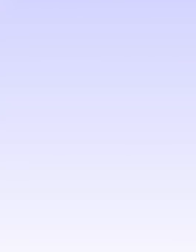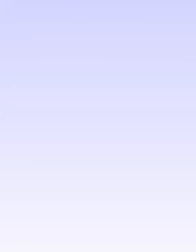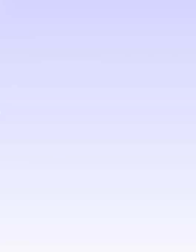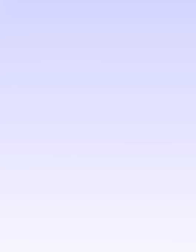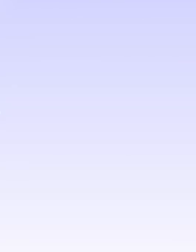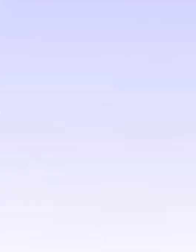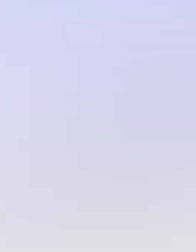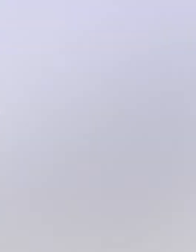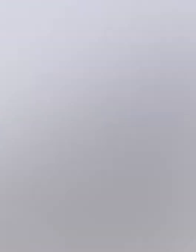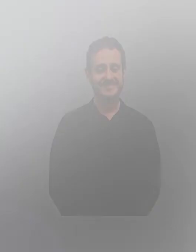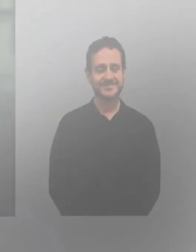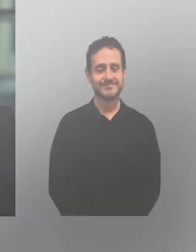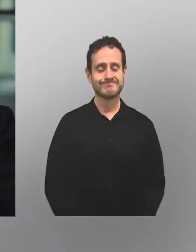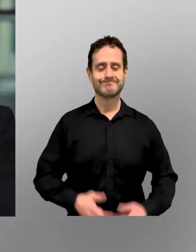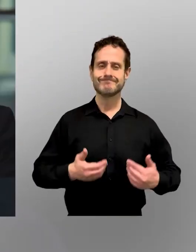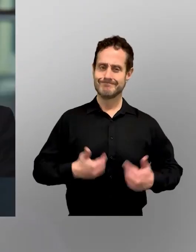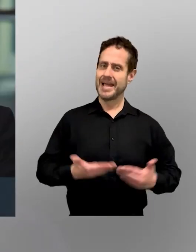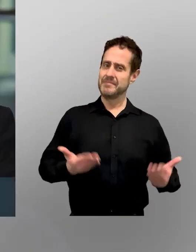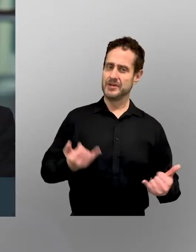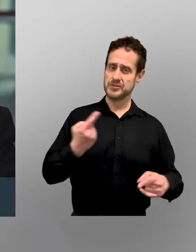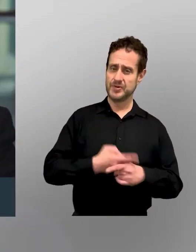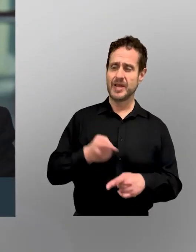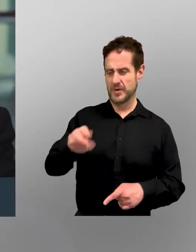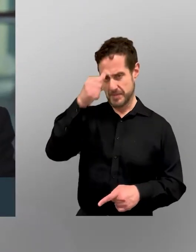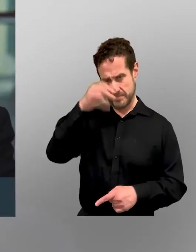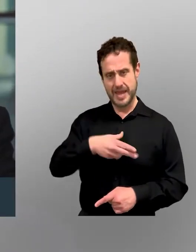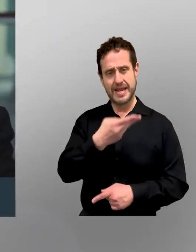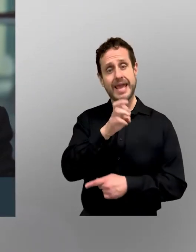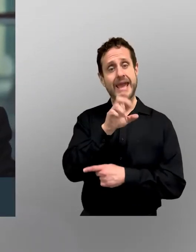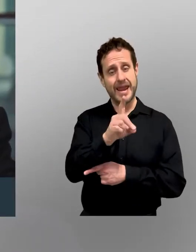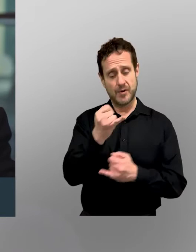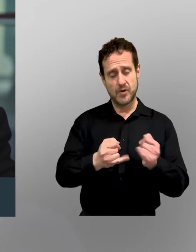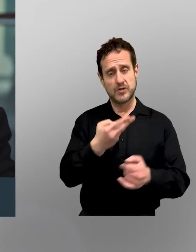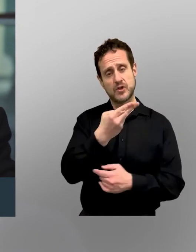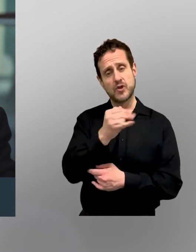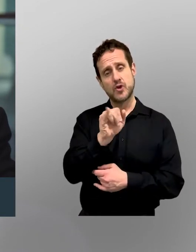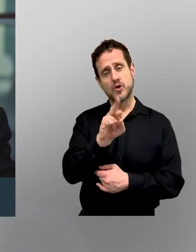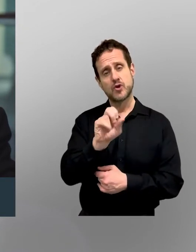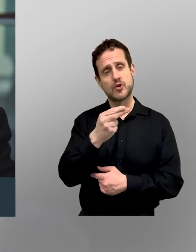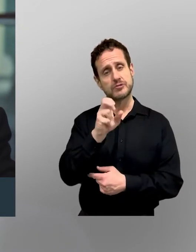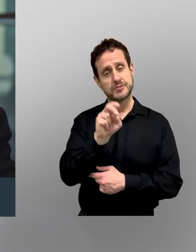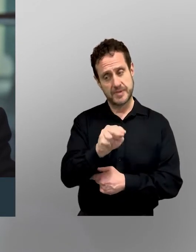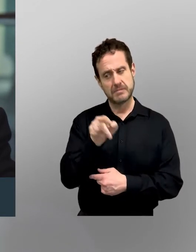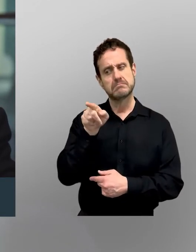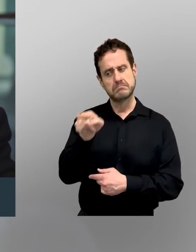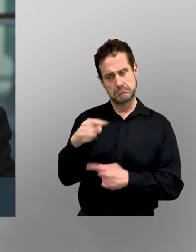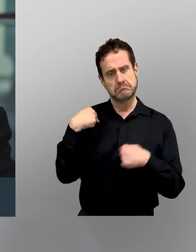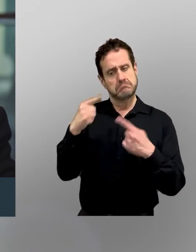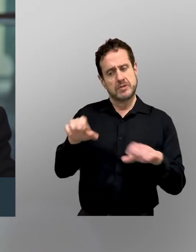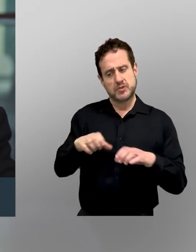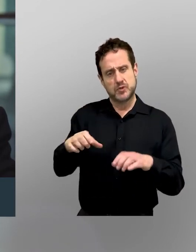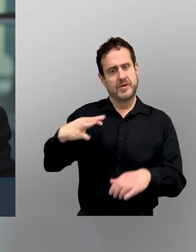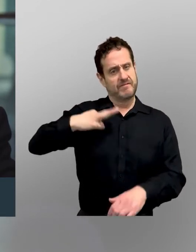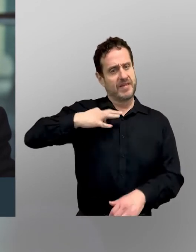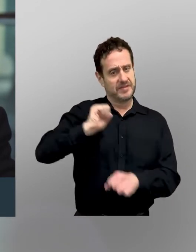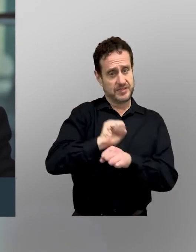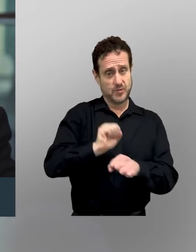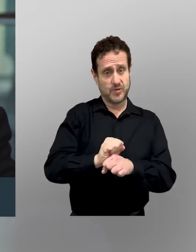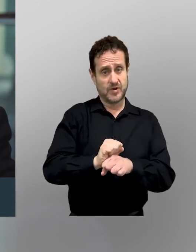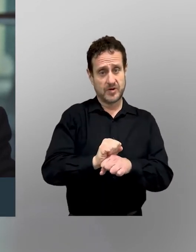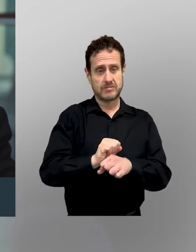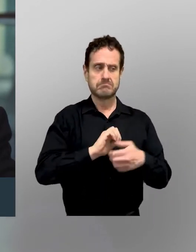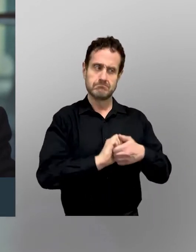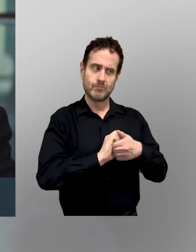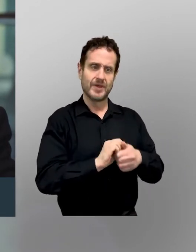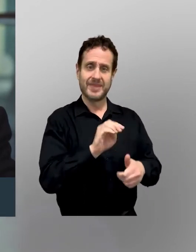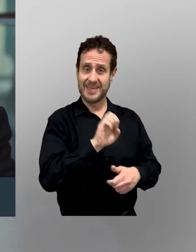Amanda Antolt, EFE attorney. I'm here today with Harold Hirschman, who has been doing pro bono work with